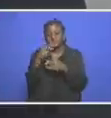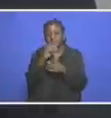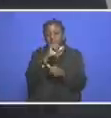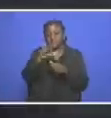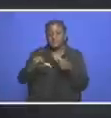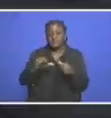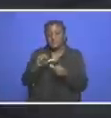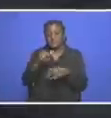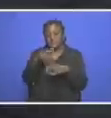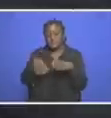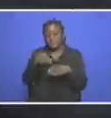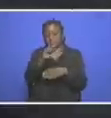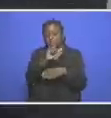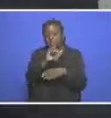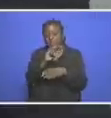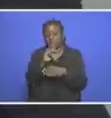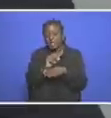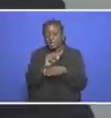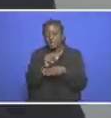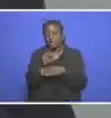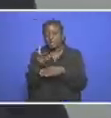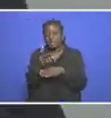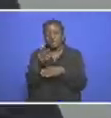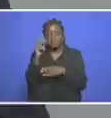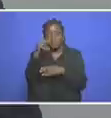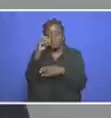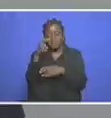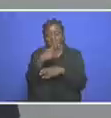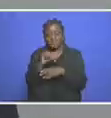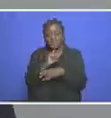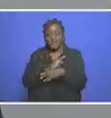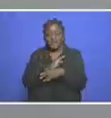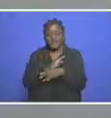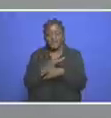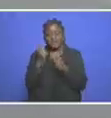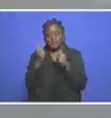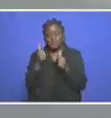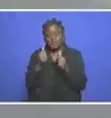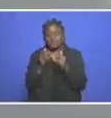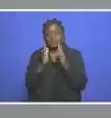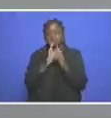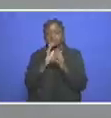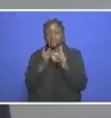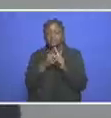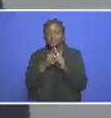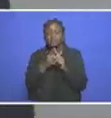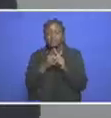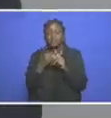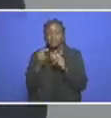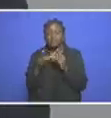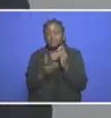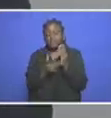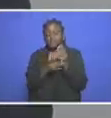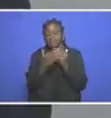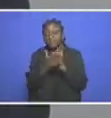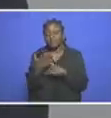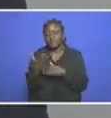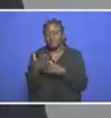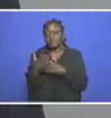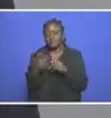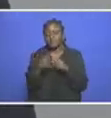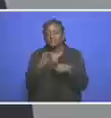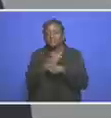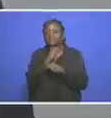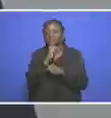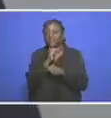quickly address the technical issues involved in ensuring the safety and security of all concerned and